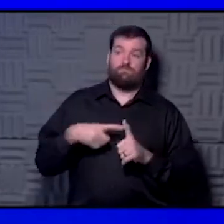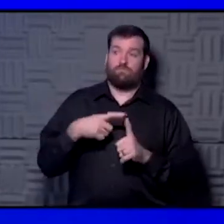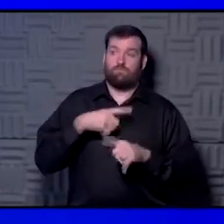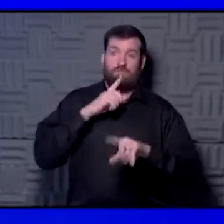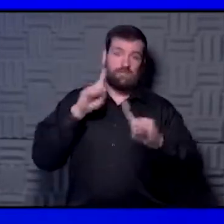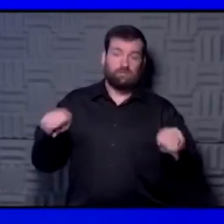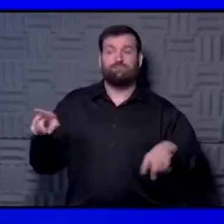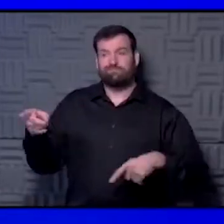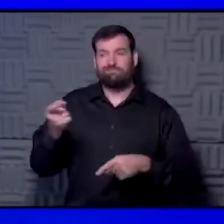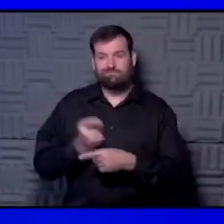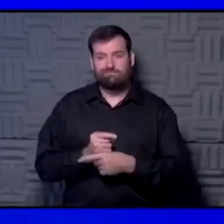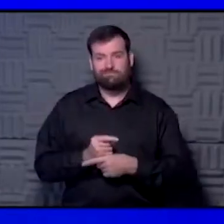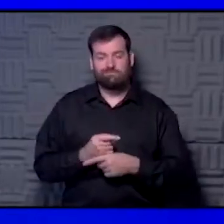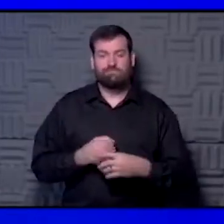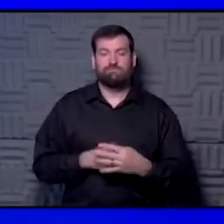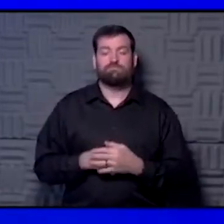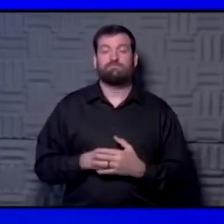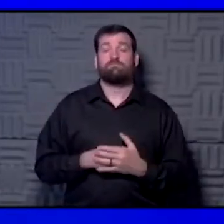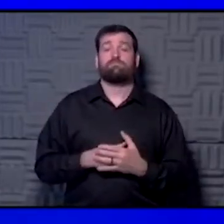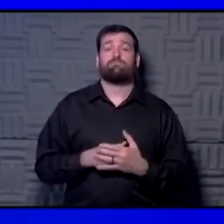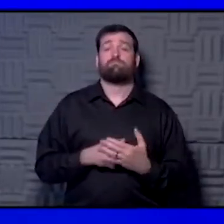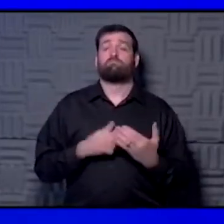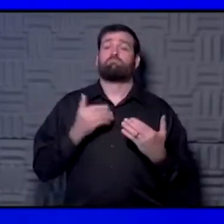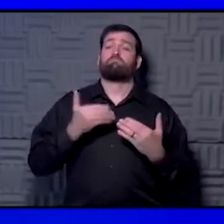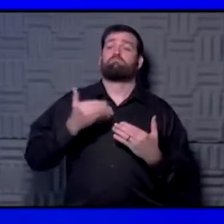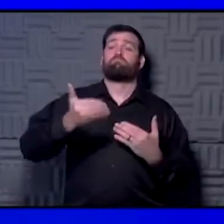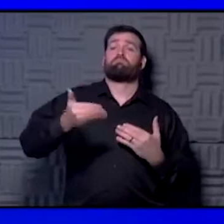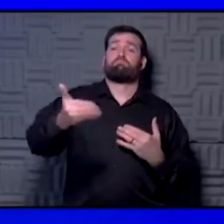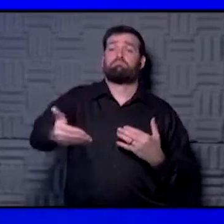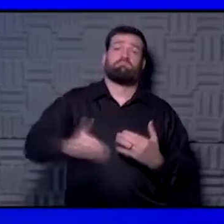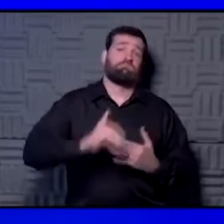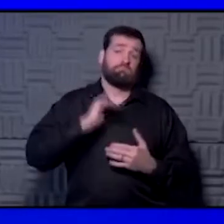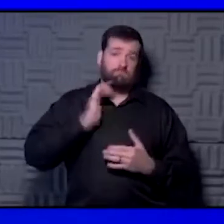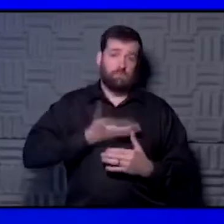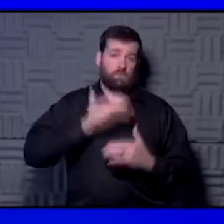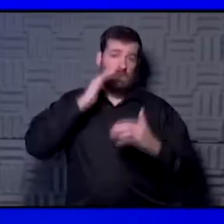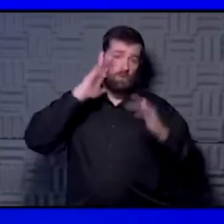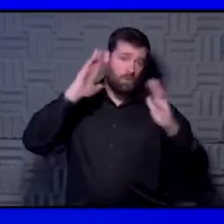is correct. As we move forward, the hope